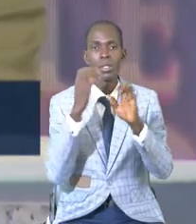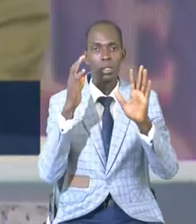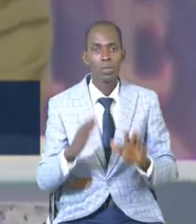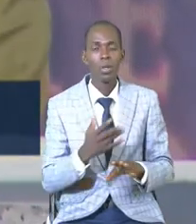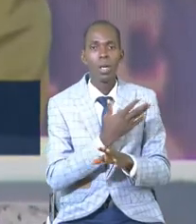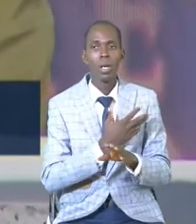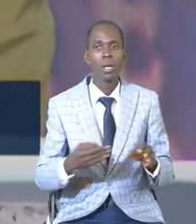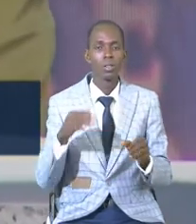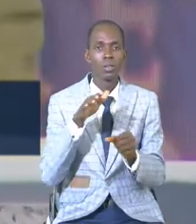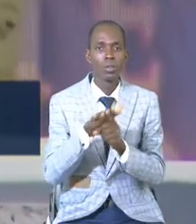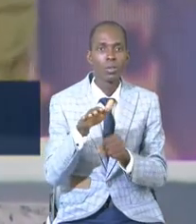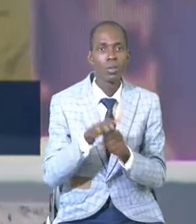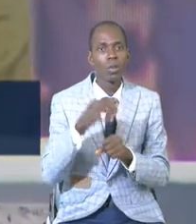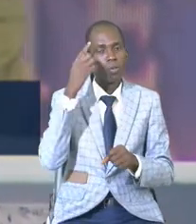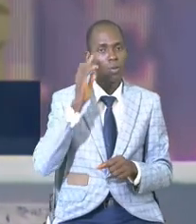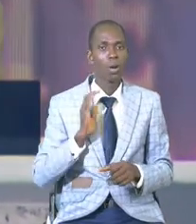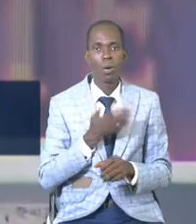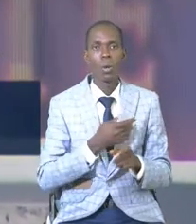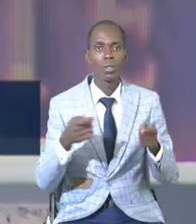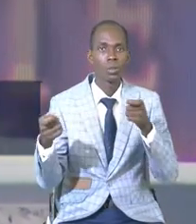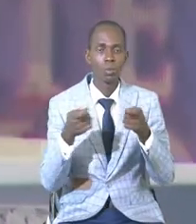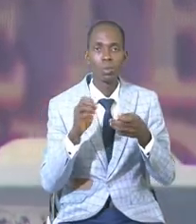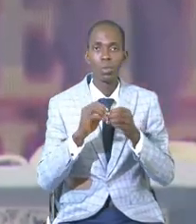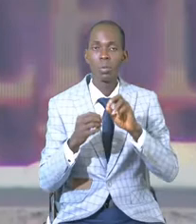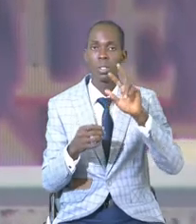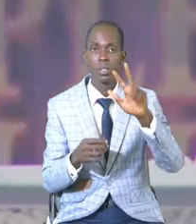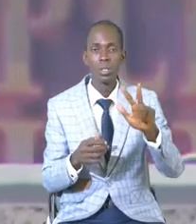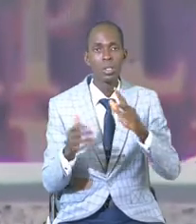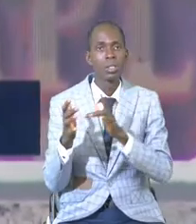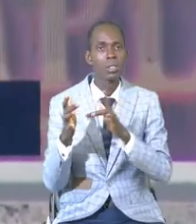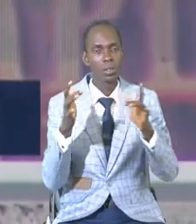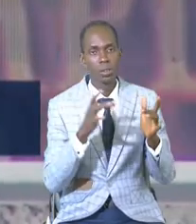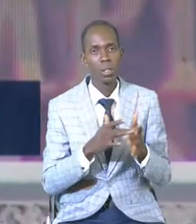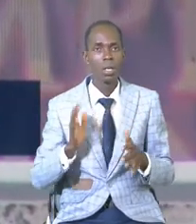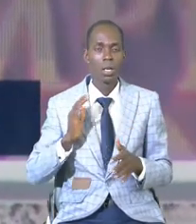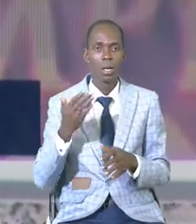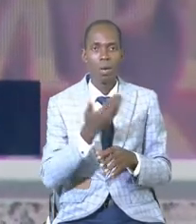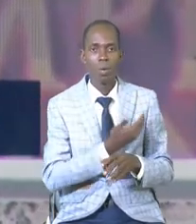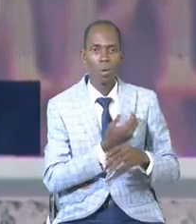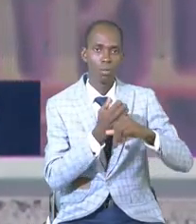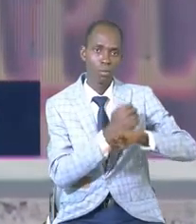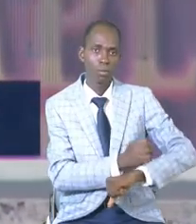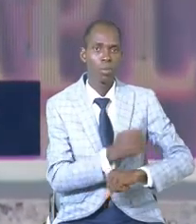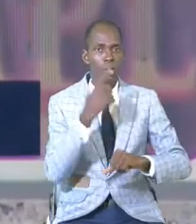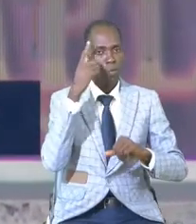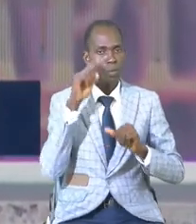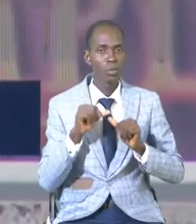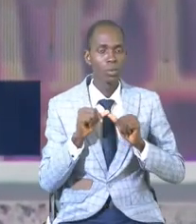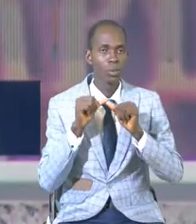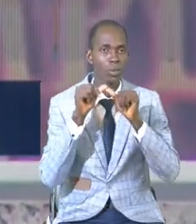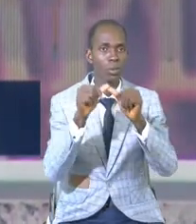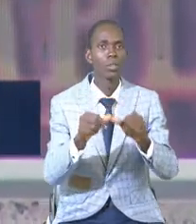sufficiency for our dominion. Number three, Jesus, our security for steadfastness